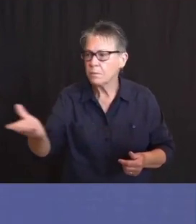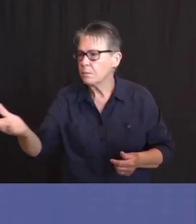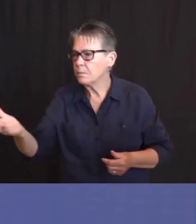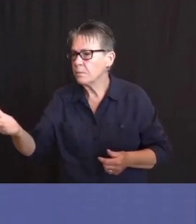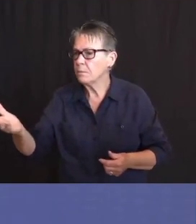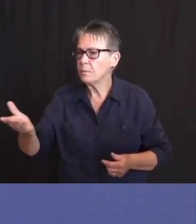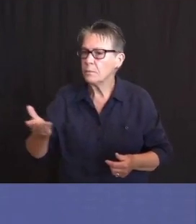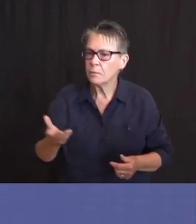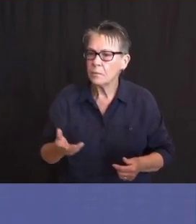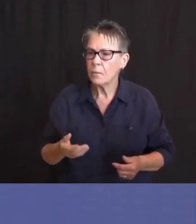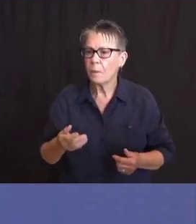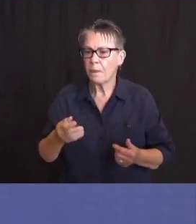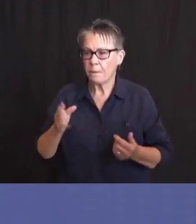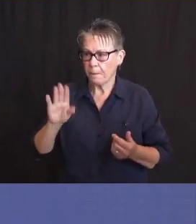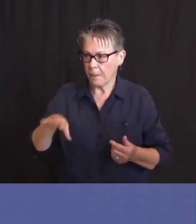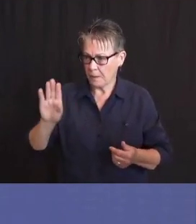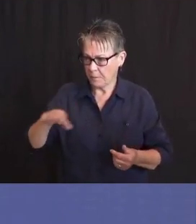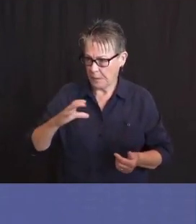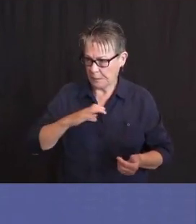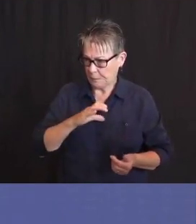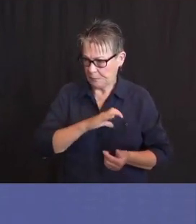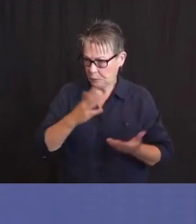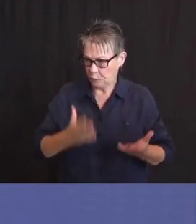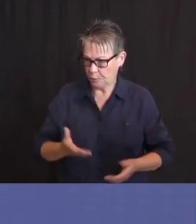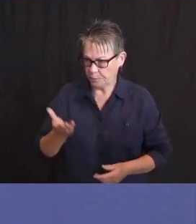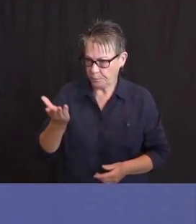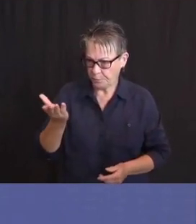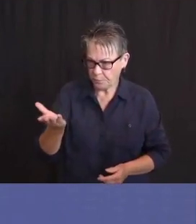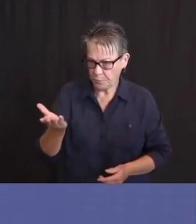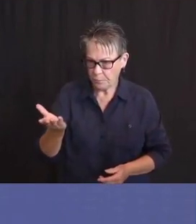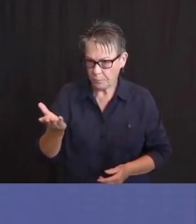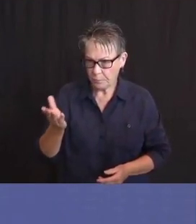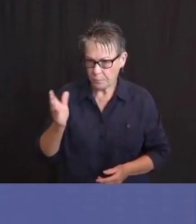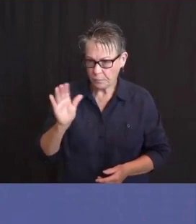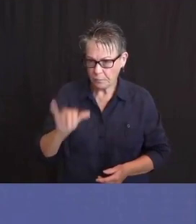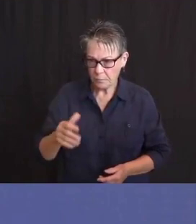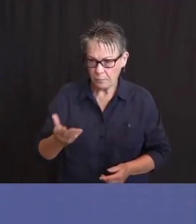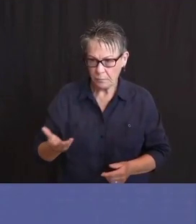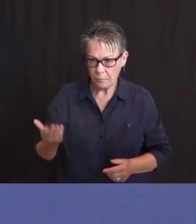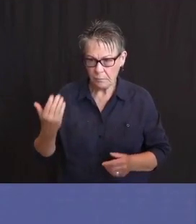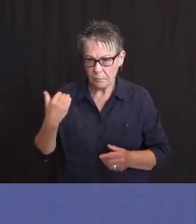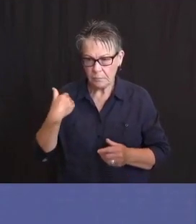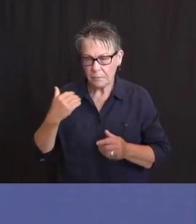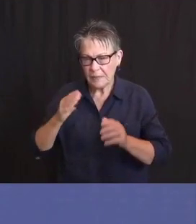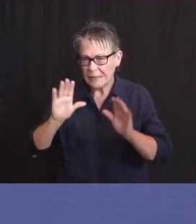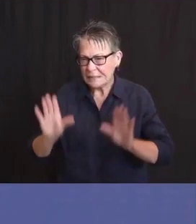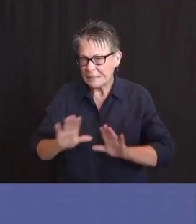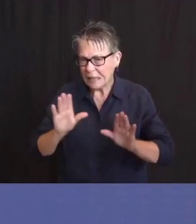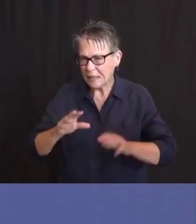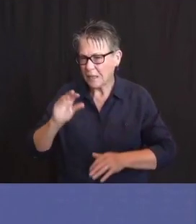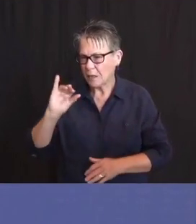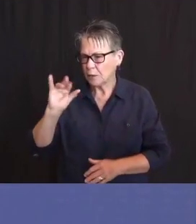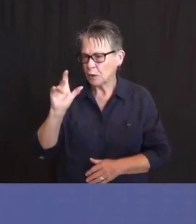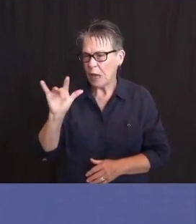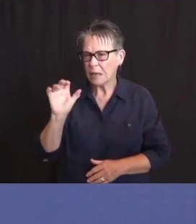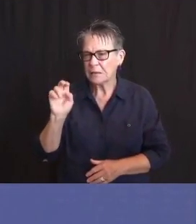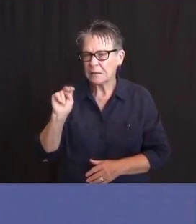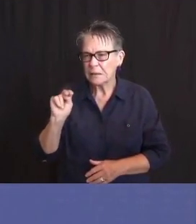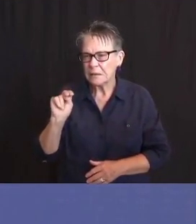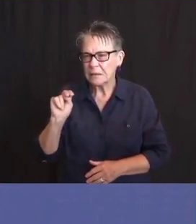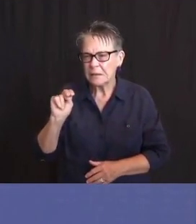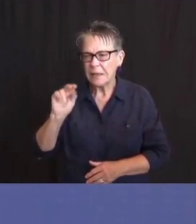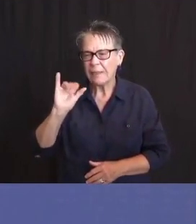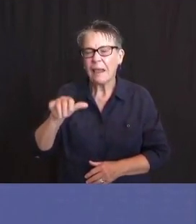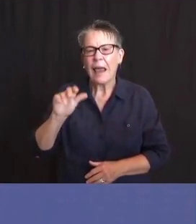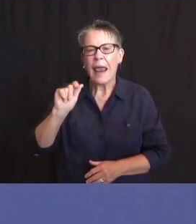is there anything new to report on Sunday's Jackson Township Airbnb house party? Have any of the participants been tested, and